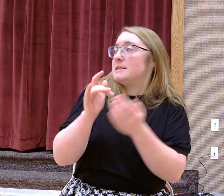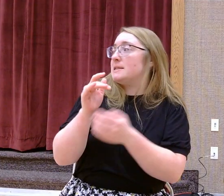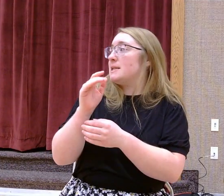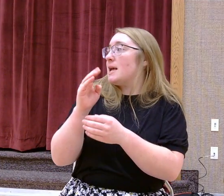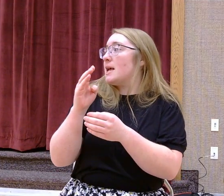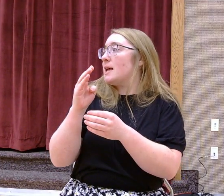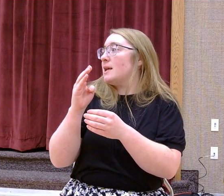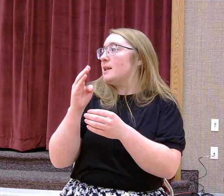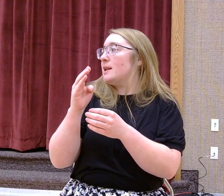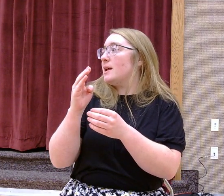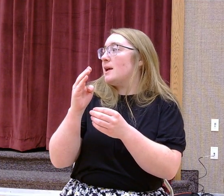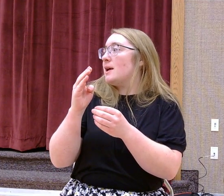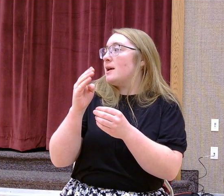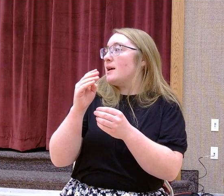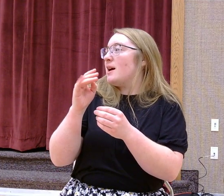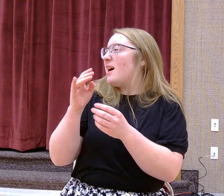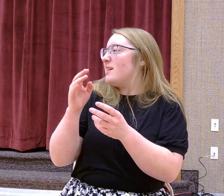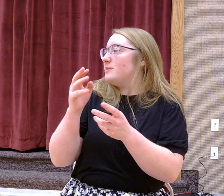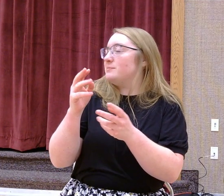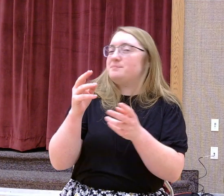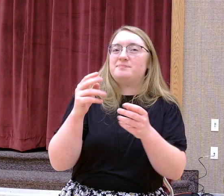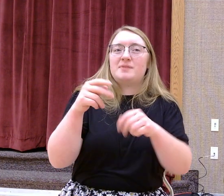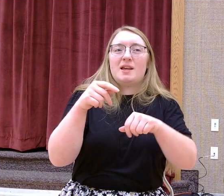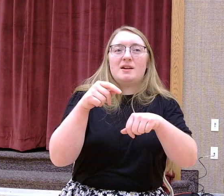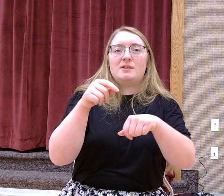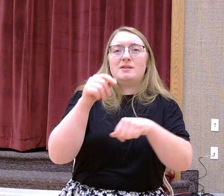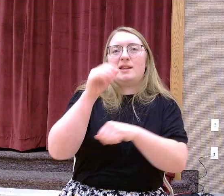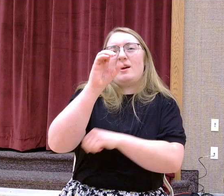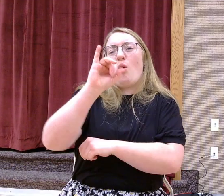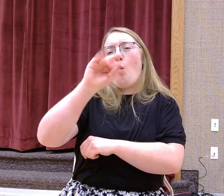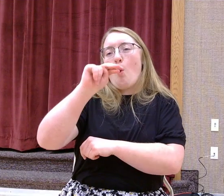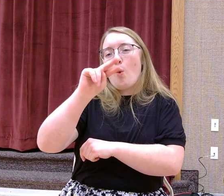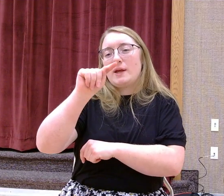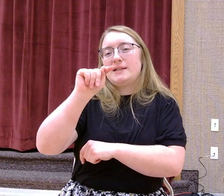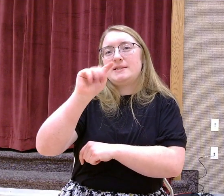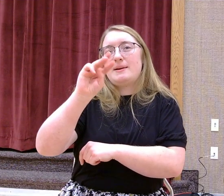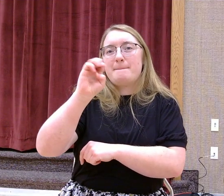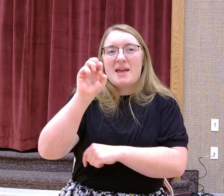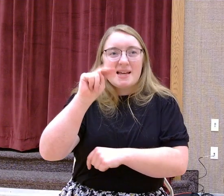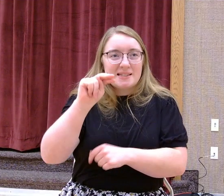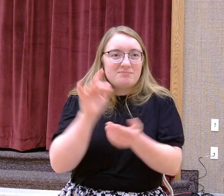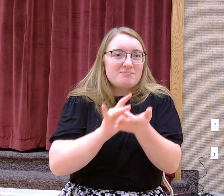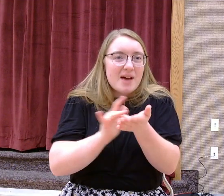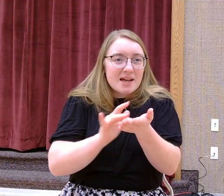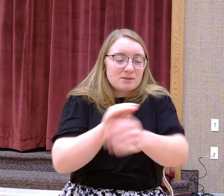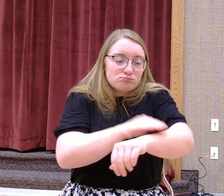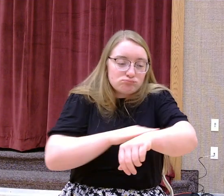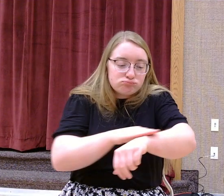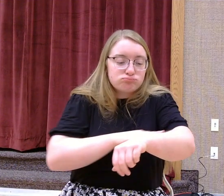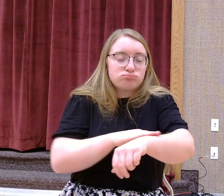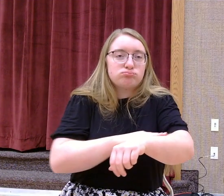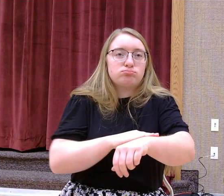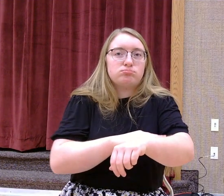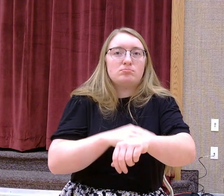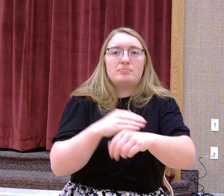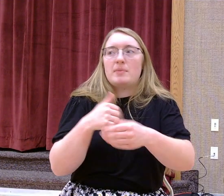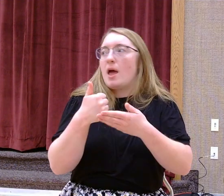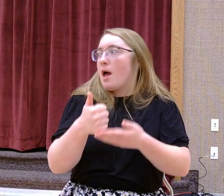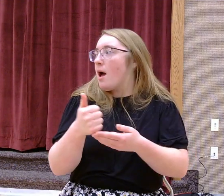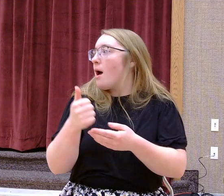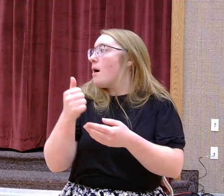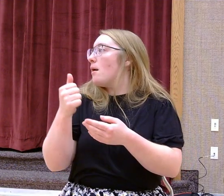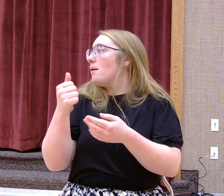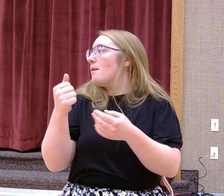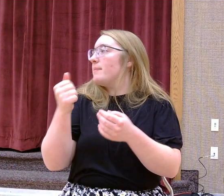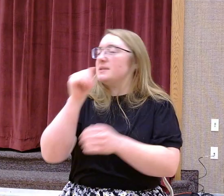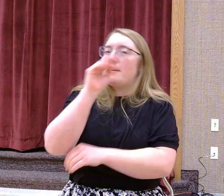ointment, Benadryl, Pepsid. You're probably thinking, what? Am I going to get some? Yeah, just because I got some